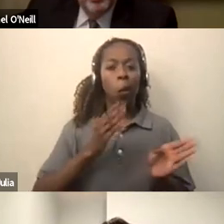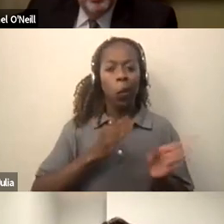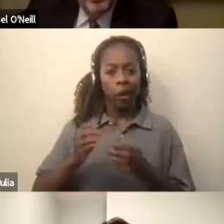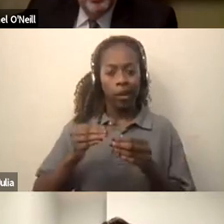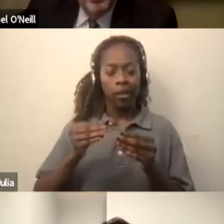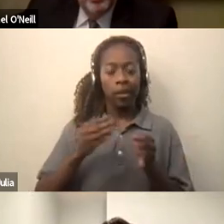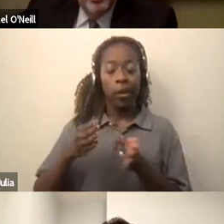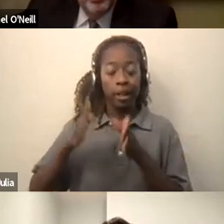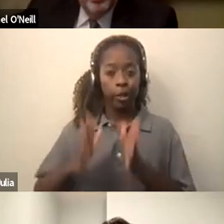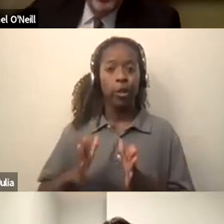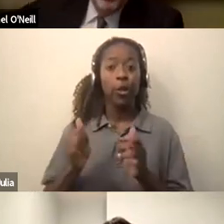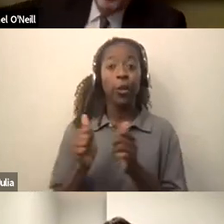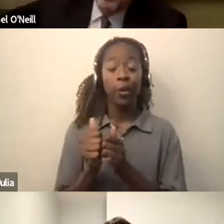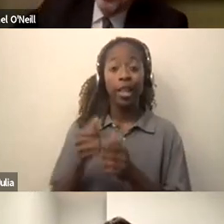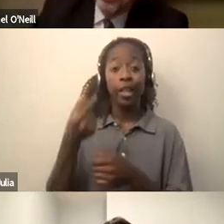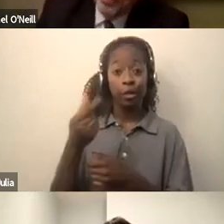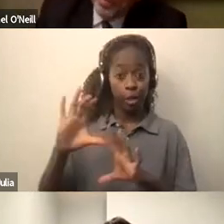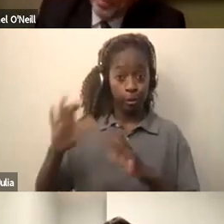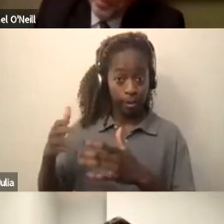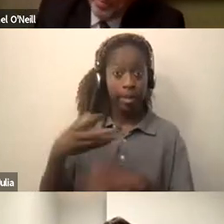well as a community organizer